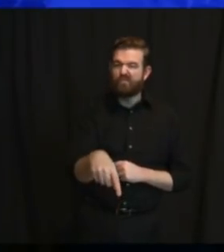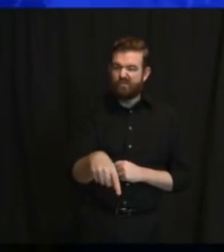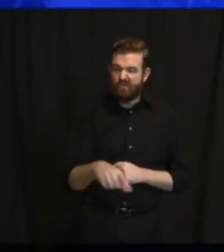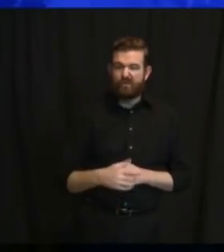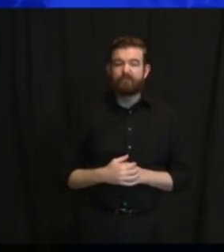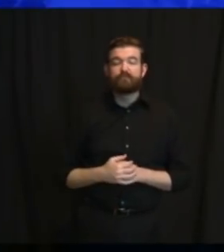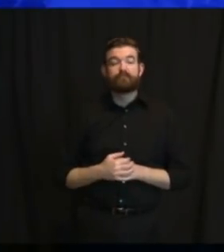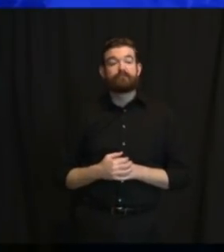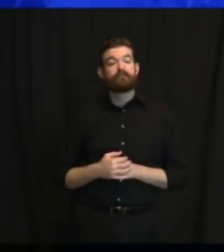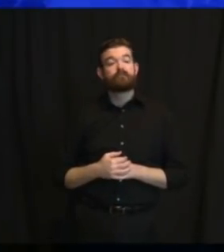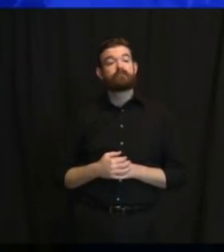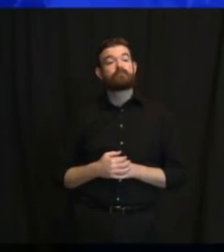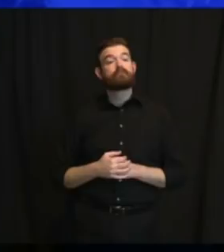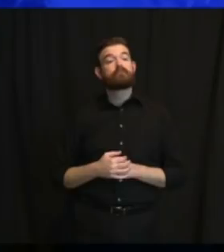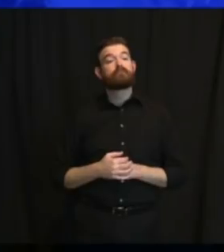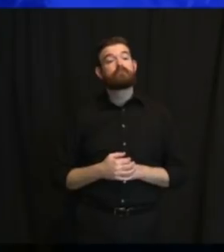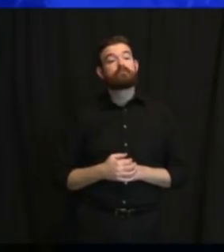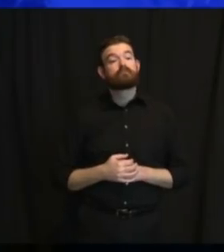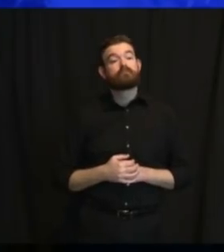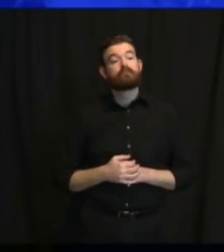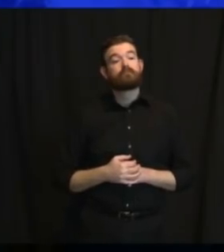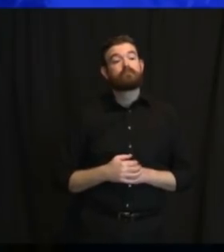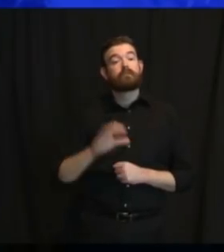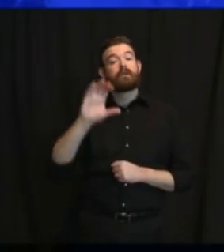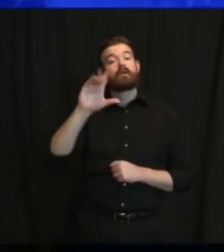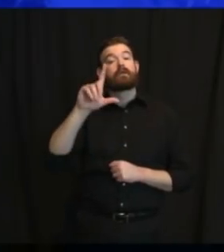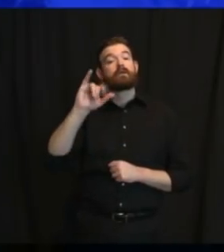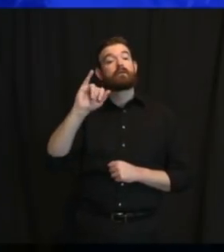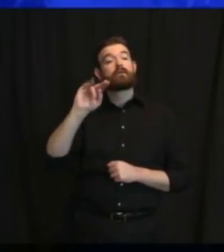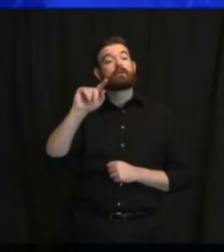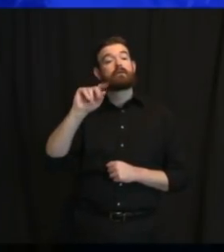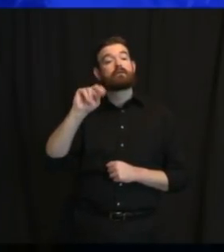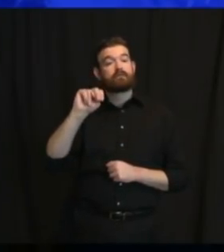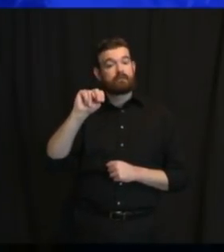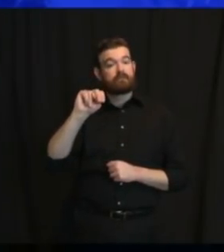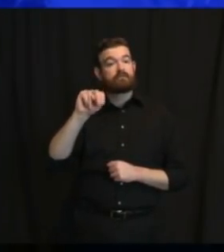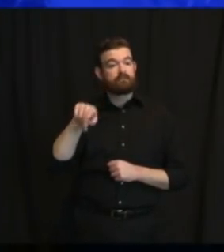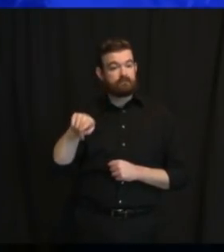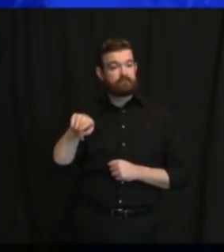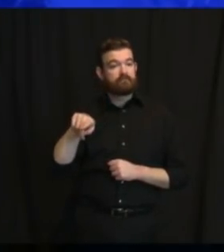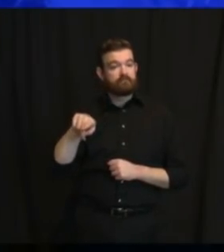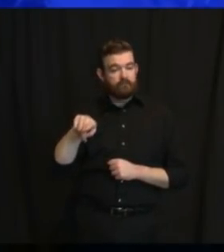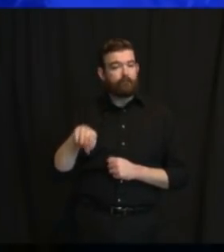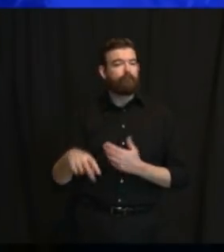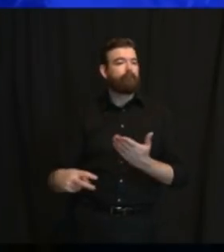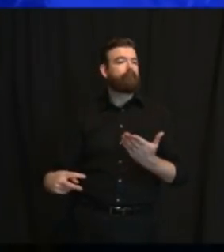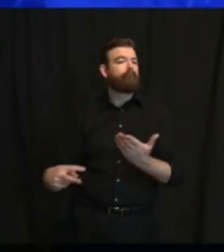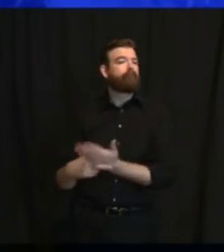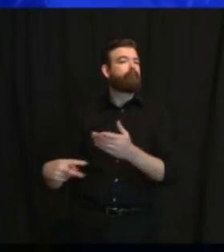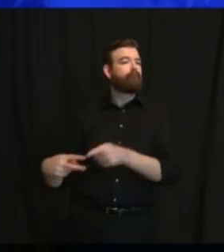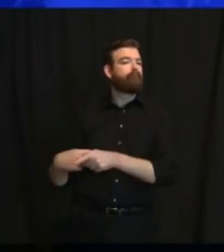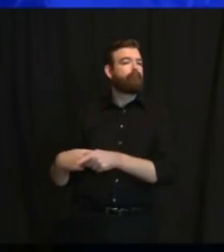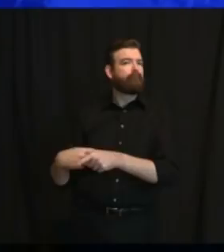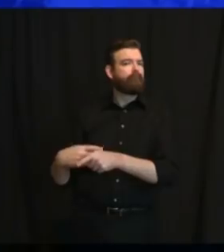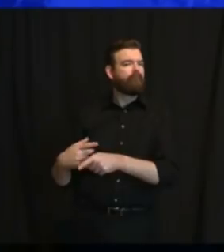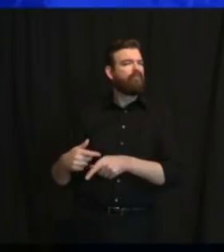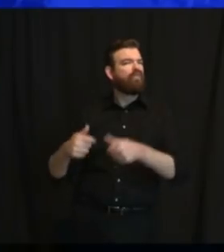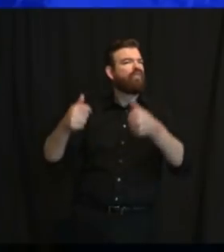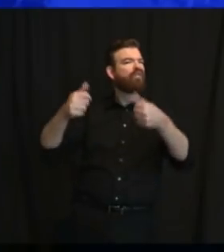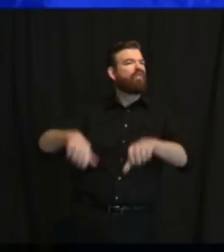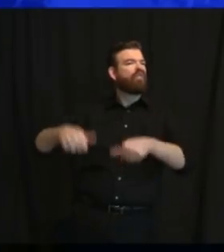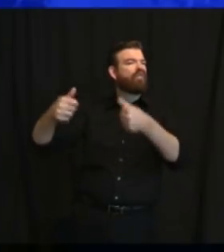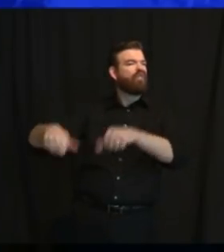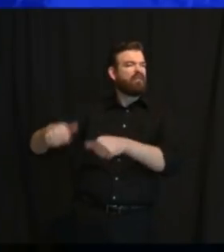was being obscene to passing traffic. He was cited for EO violation. Prospect Park,